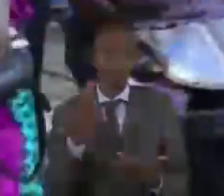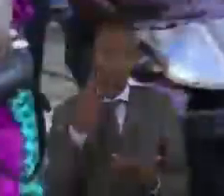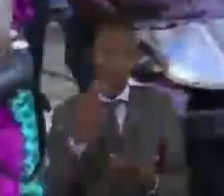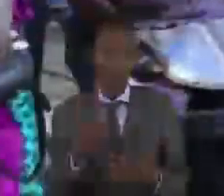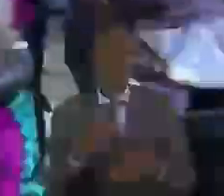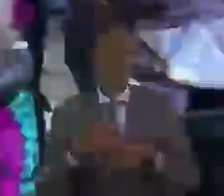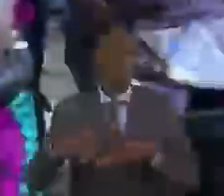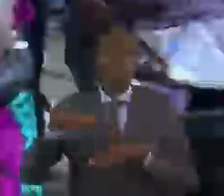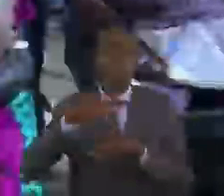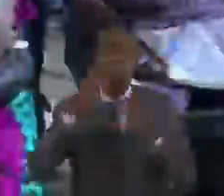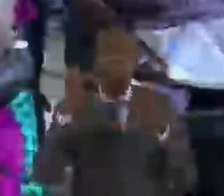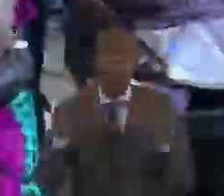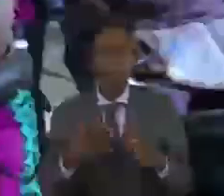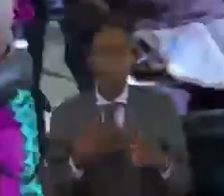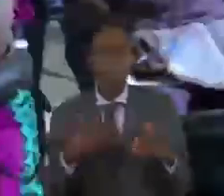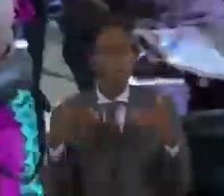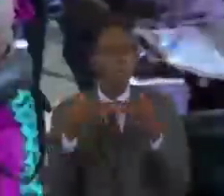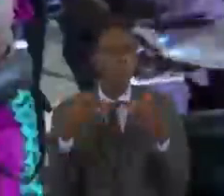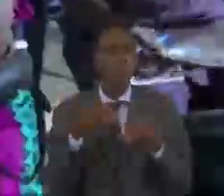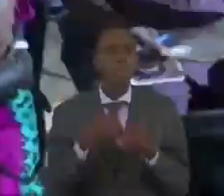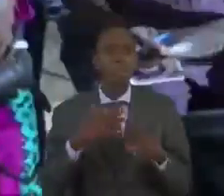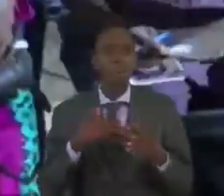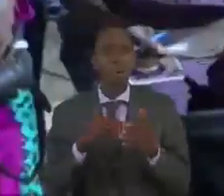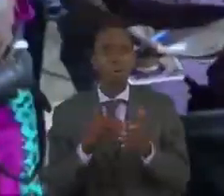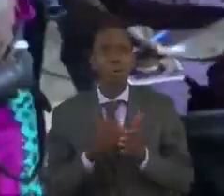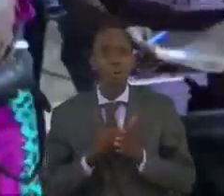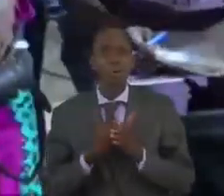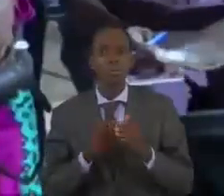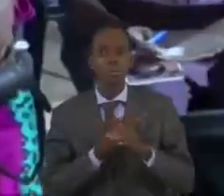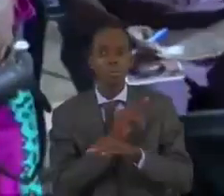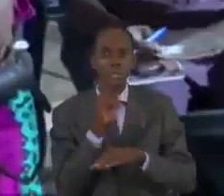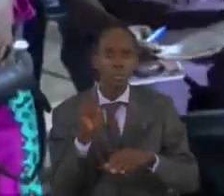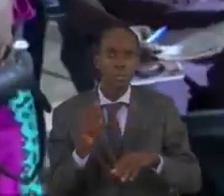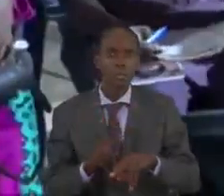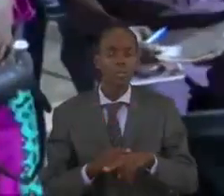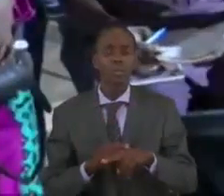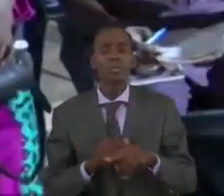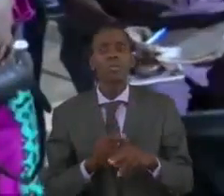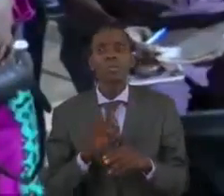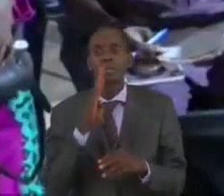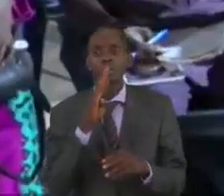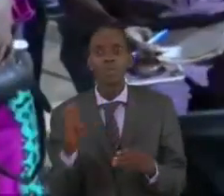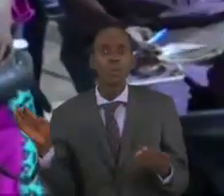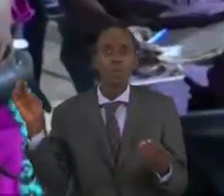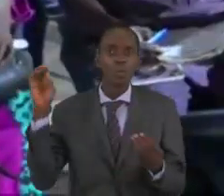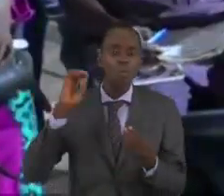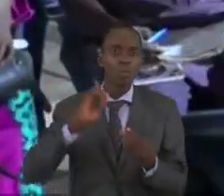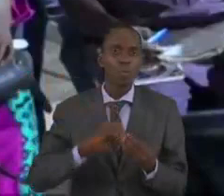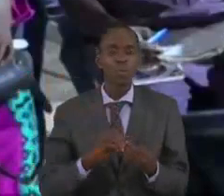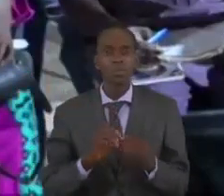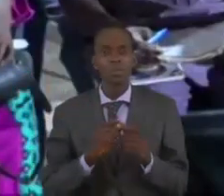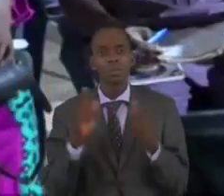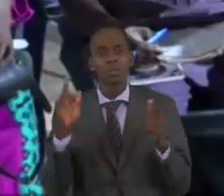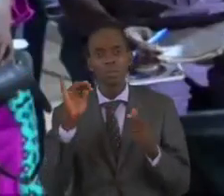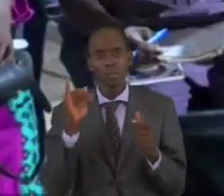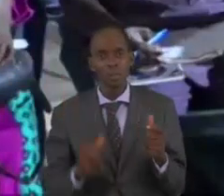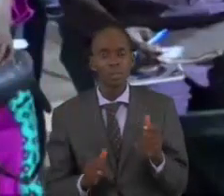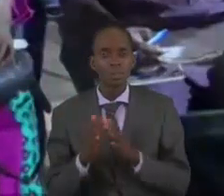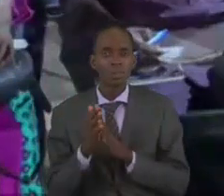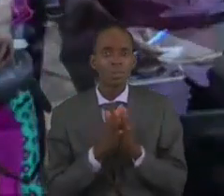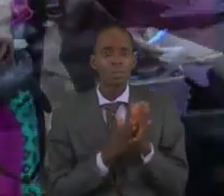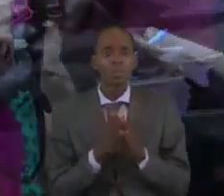my equals in my own nation, being more exceedingly zealous of